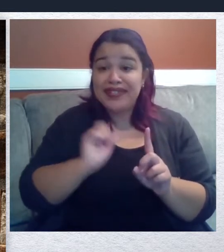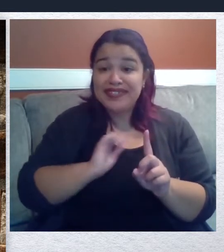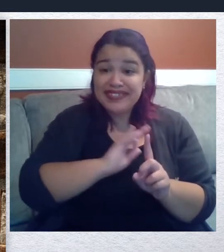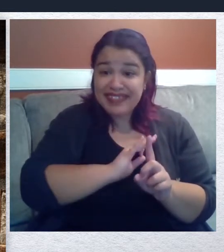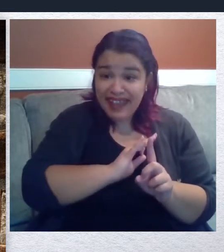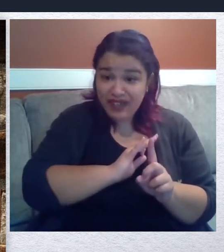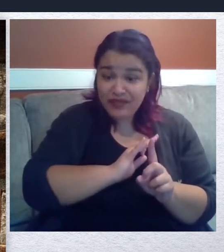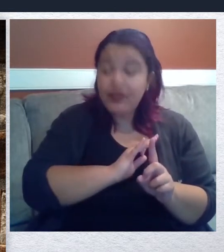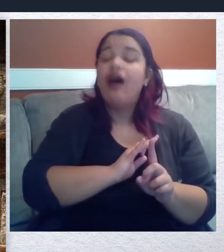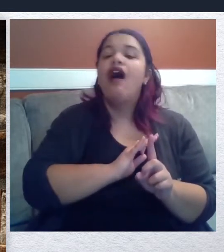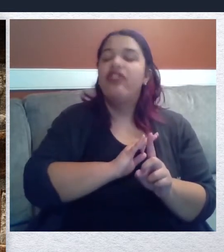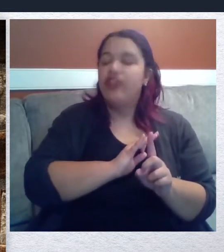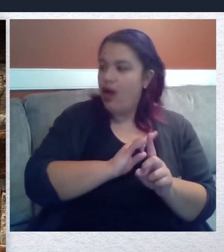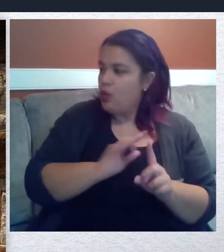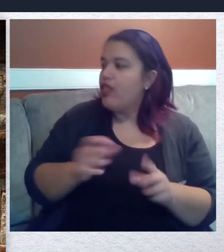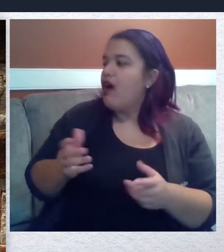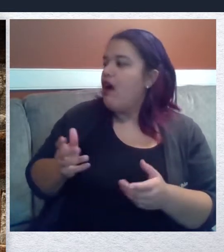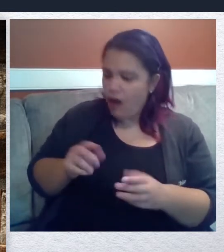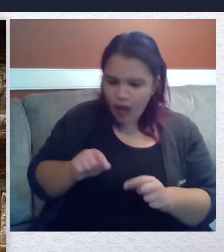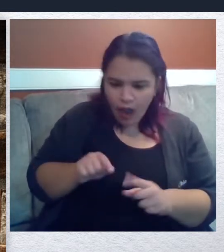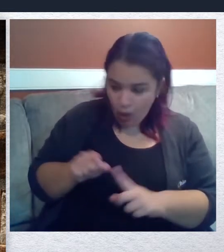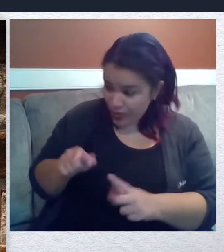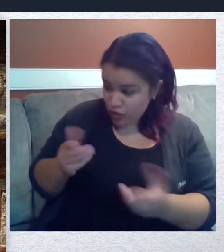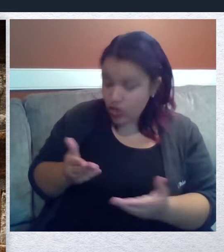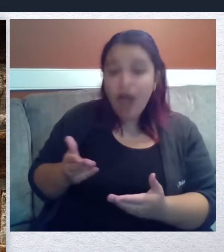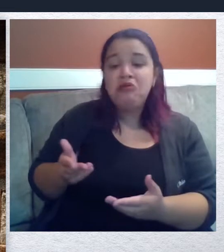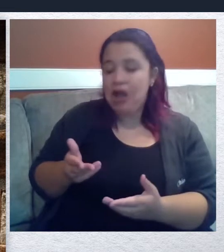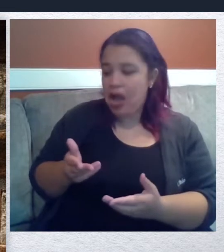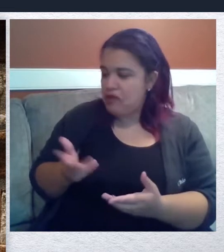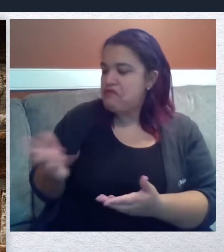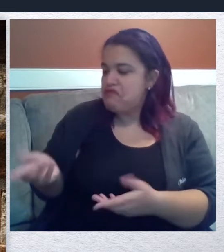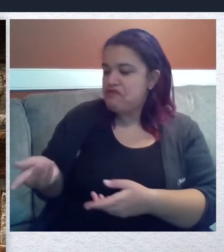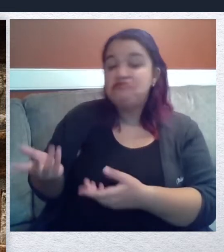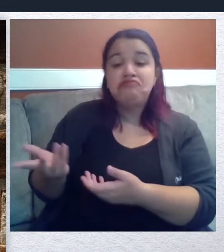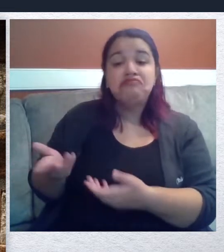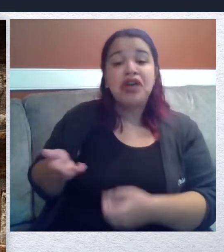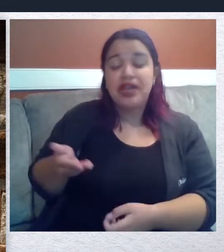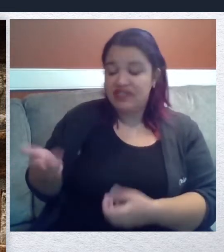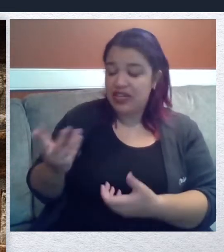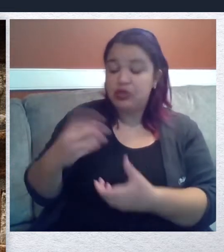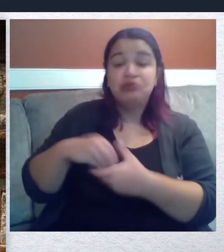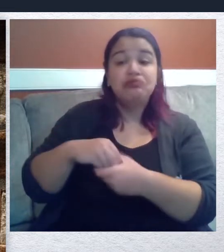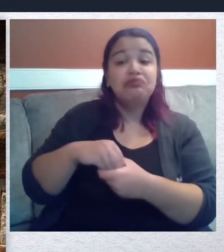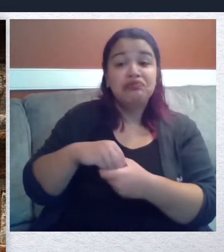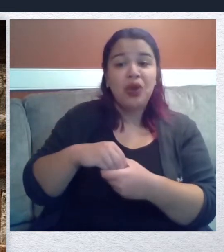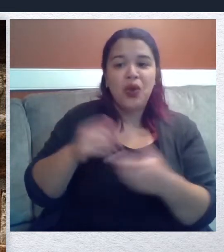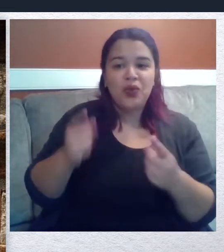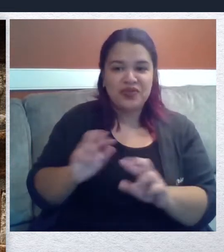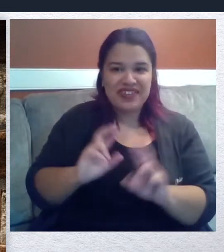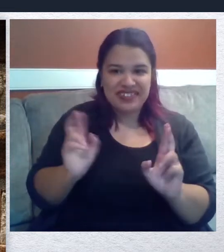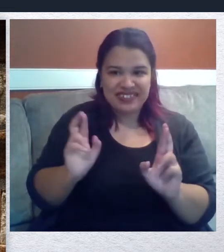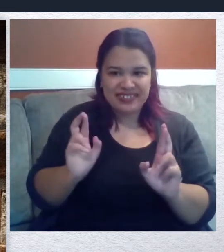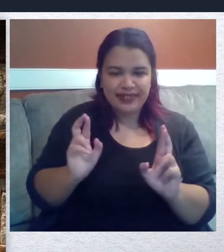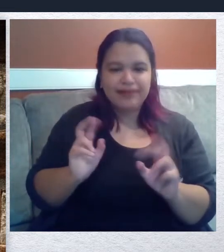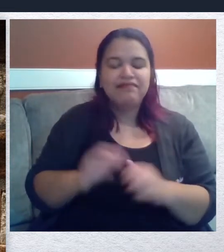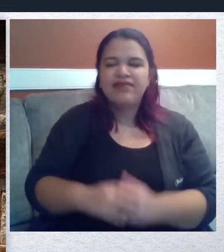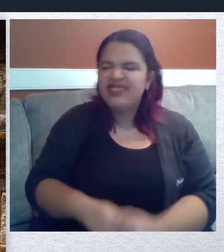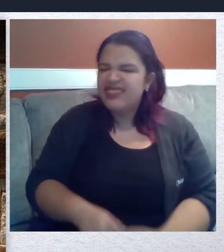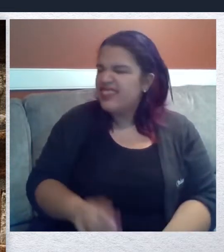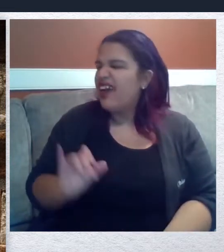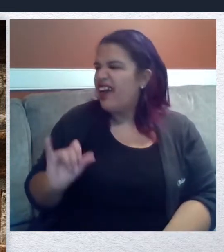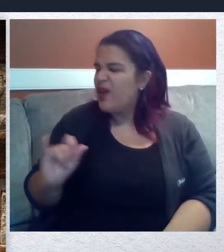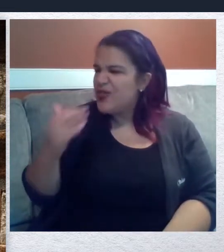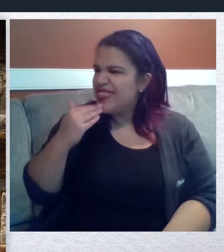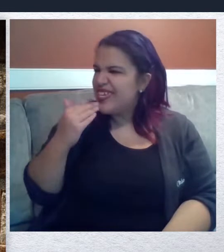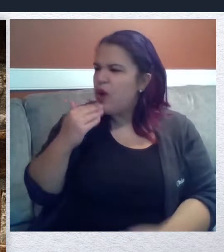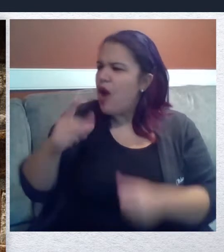Thanks, Dennis. Before we move further, I want to back up and go over the audio and video settings the candidate will need to